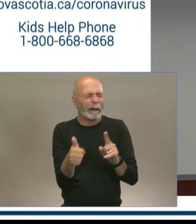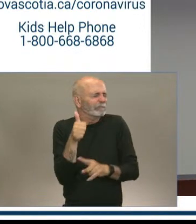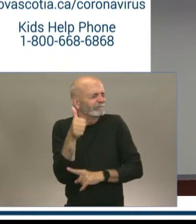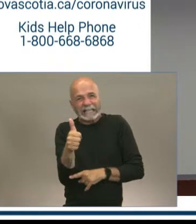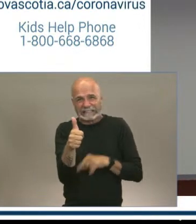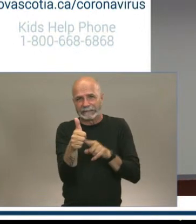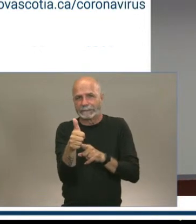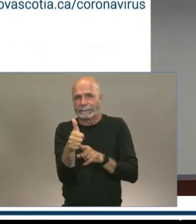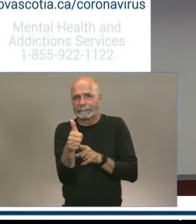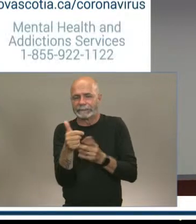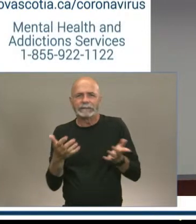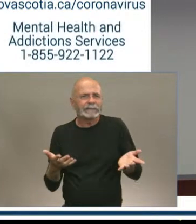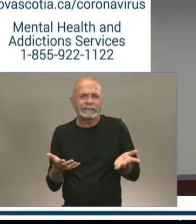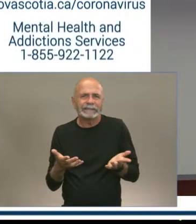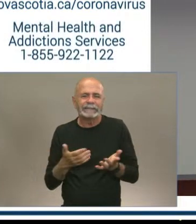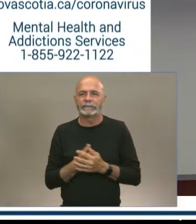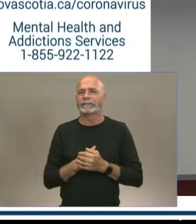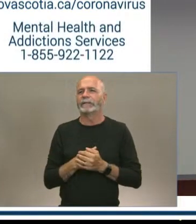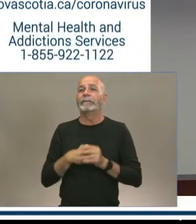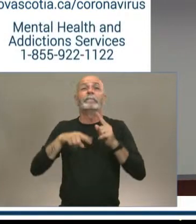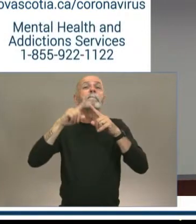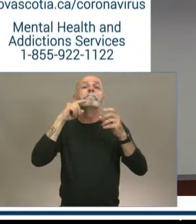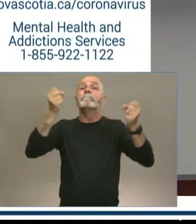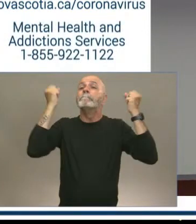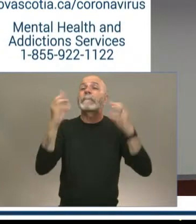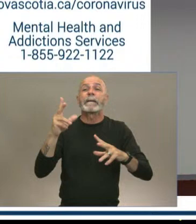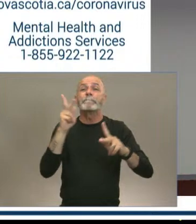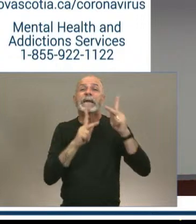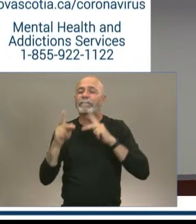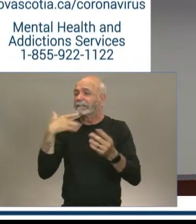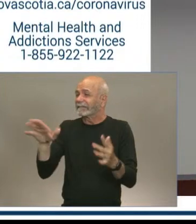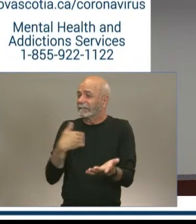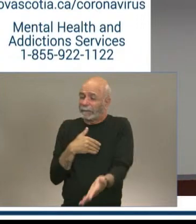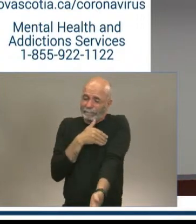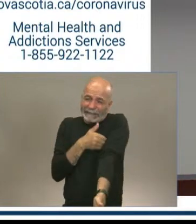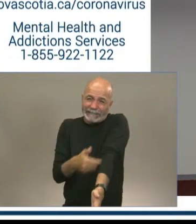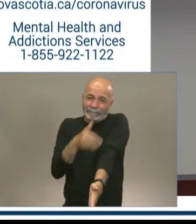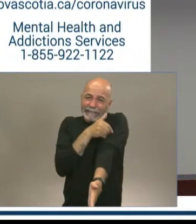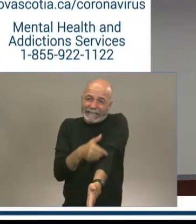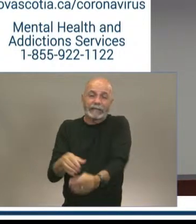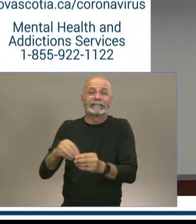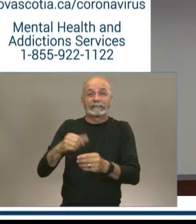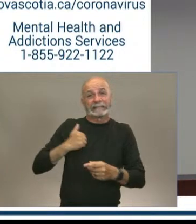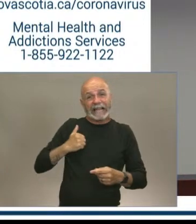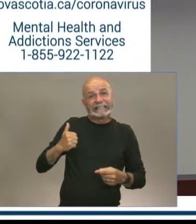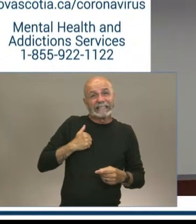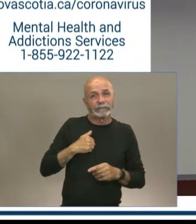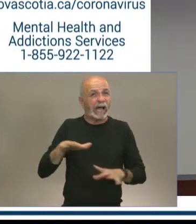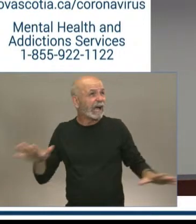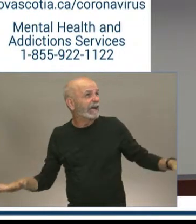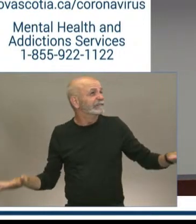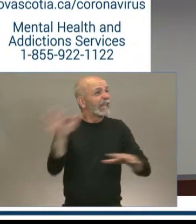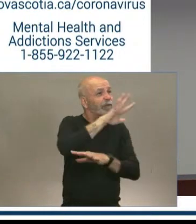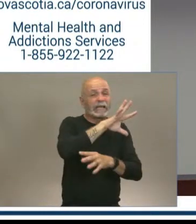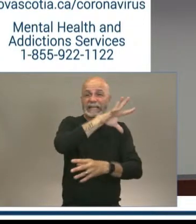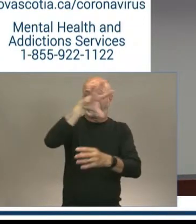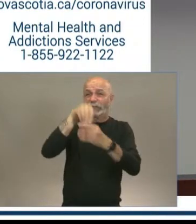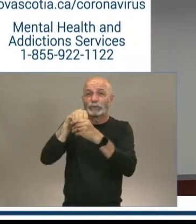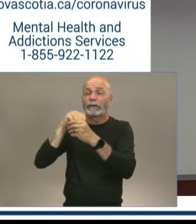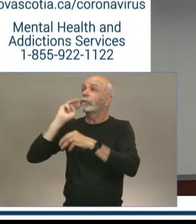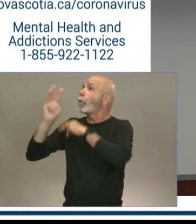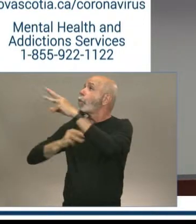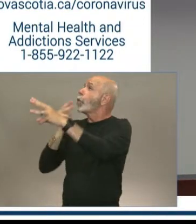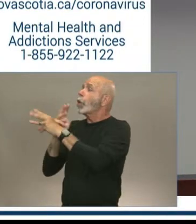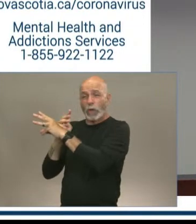through. Millions of people in Canada and around the world have received COVID vaccines, and they are well protected